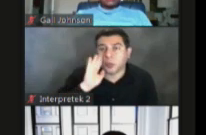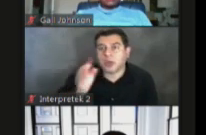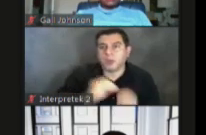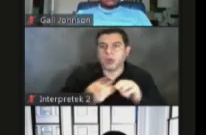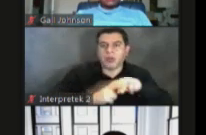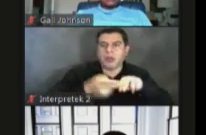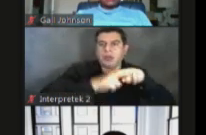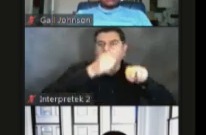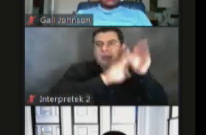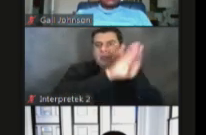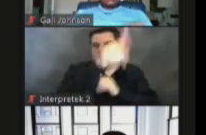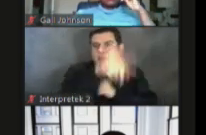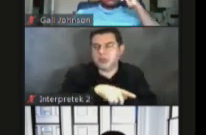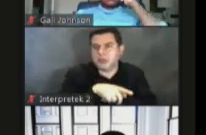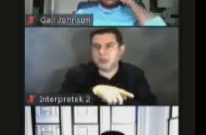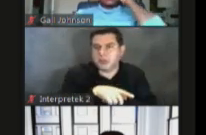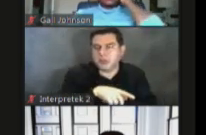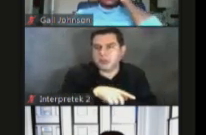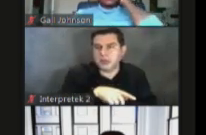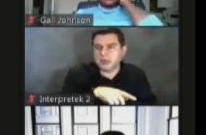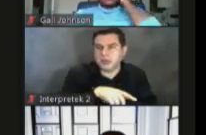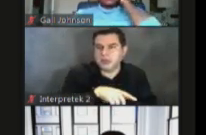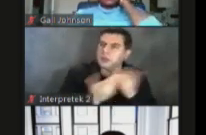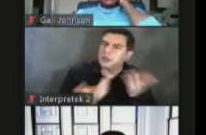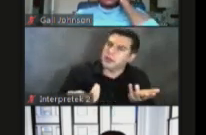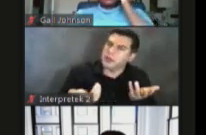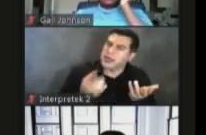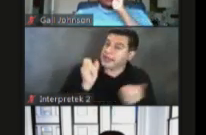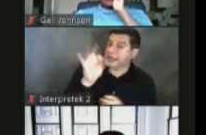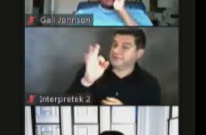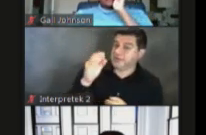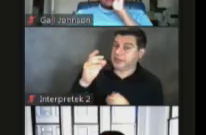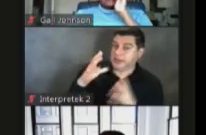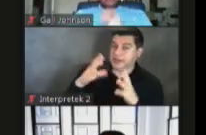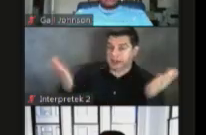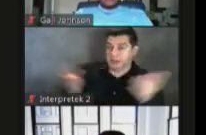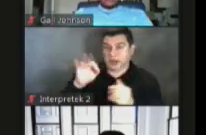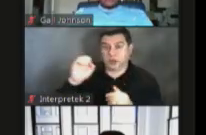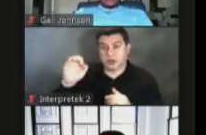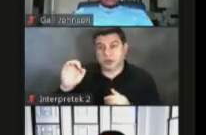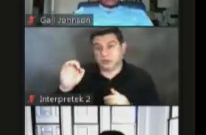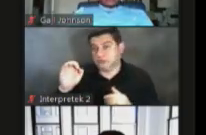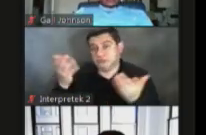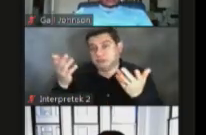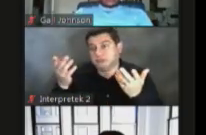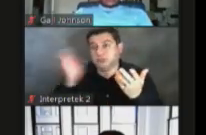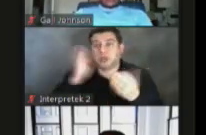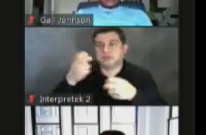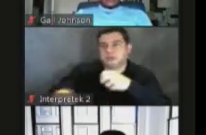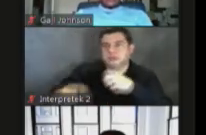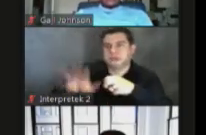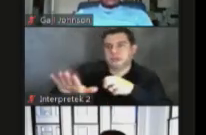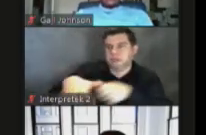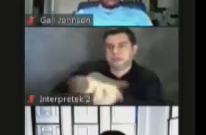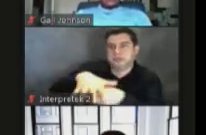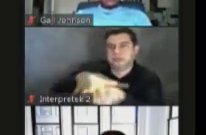can and do crush neighborhoods. Public housing has been demolished. The so-called plan is oblivious to all